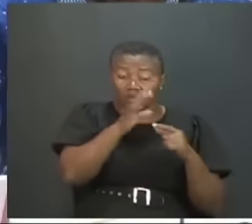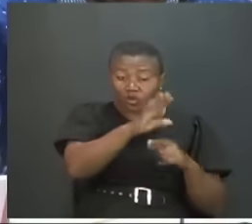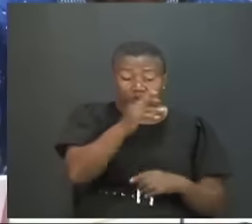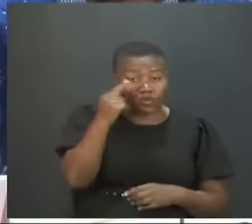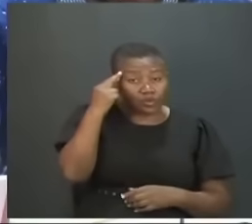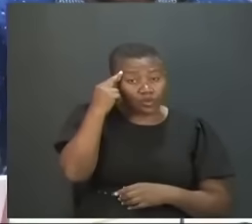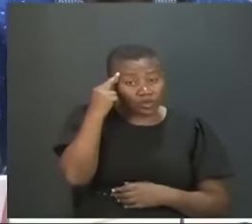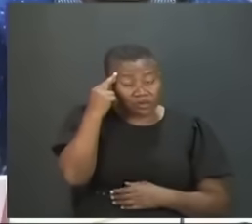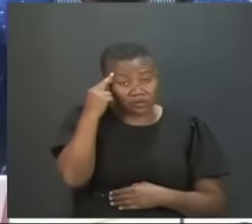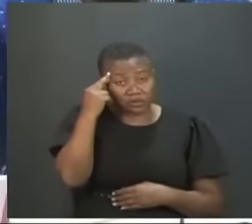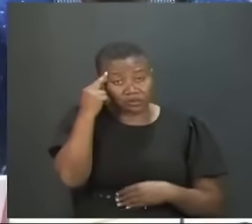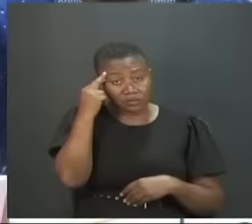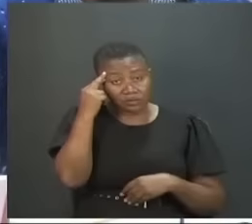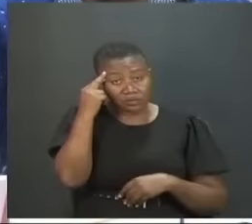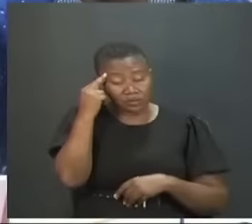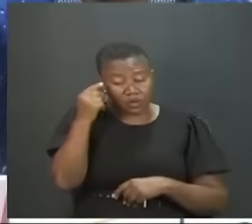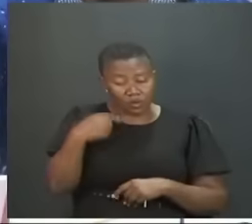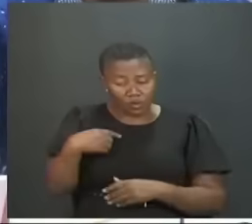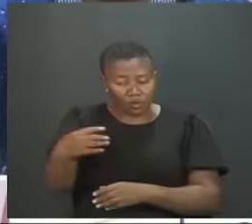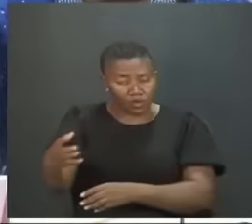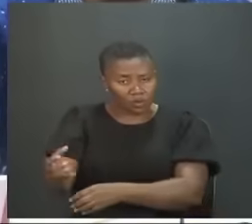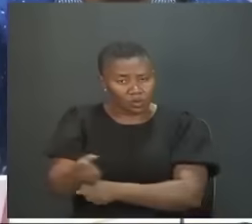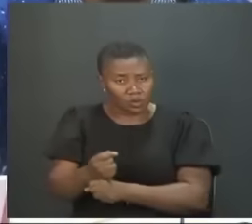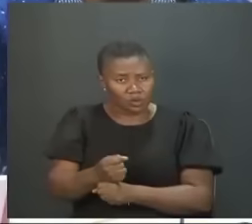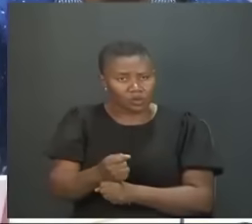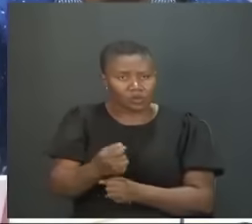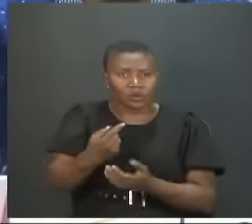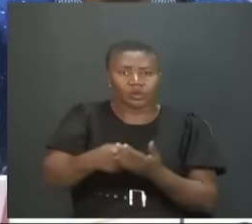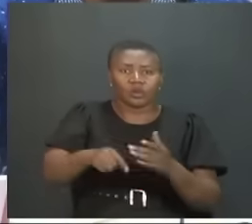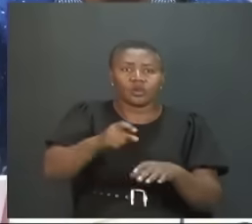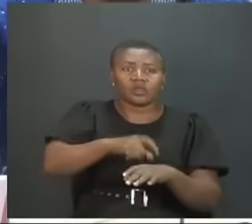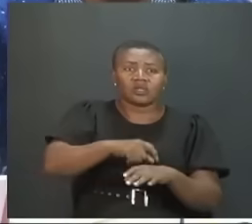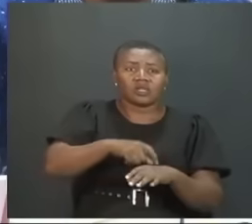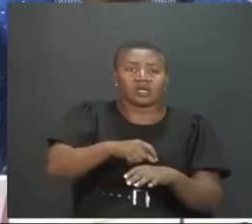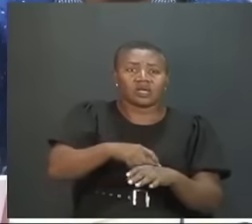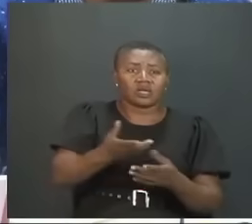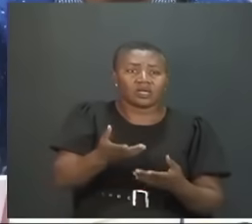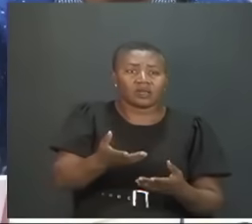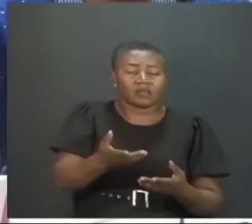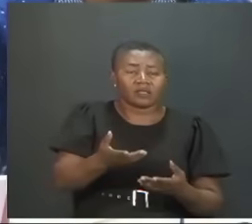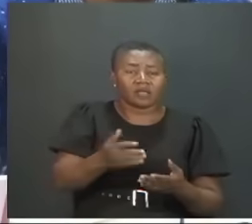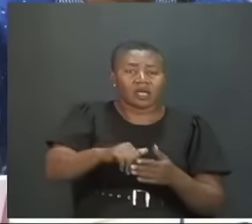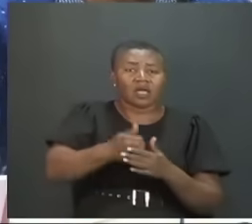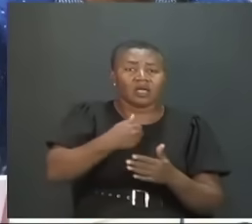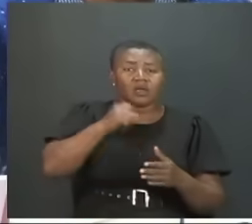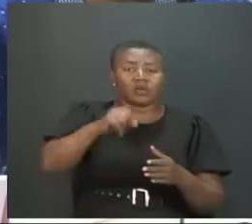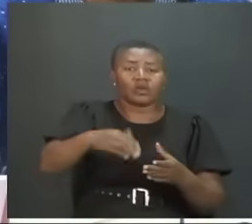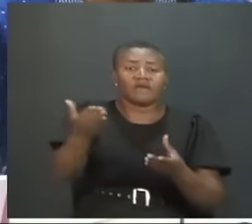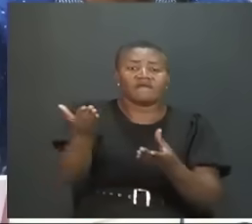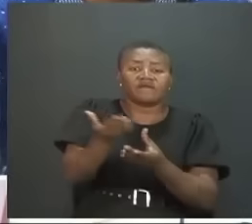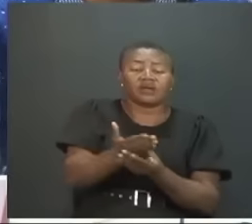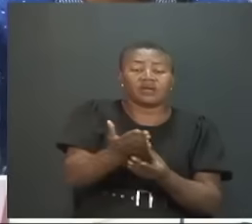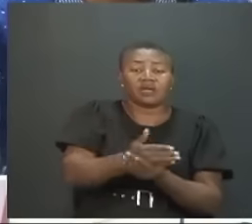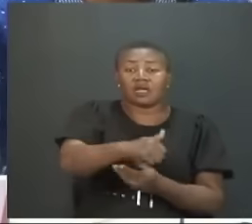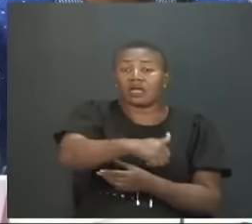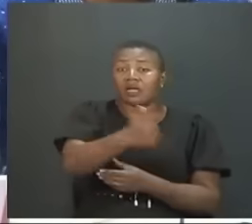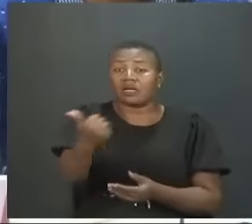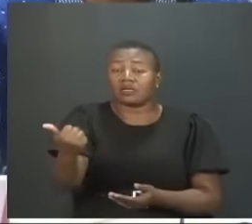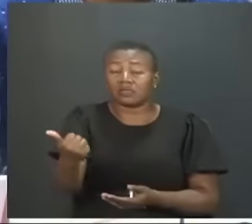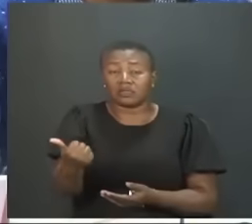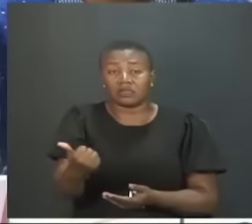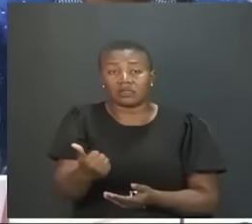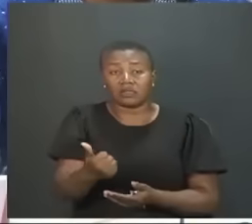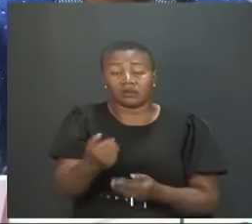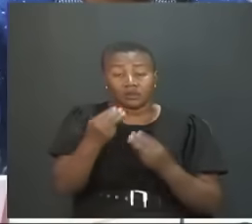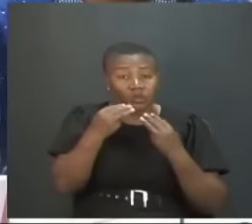reasoning. We will pick it. What time again do we have? to file another process to air our views. But